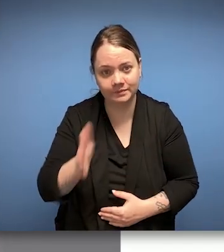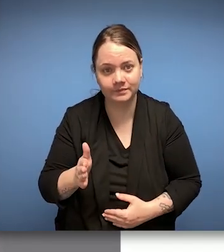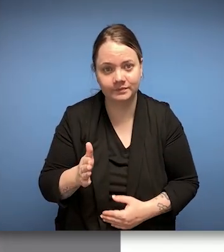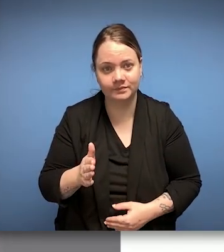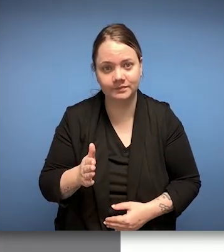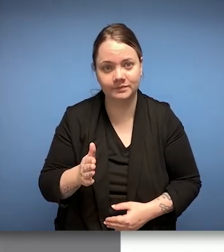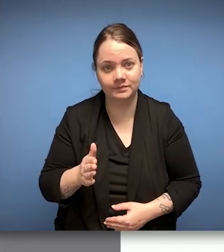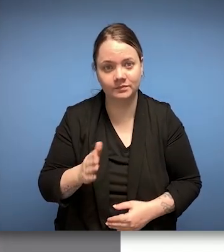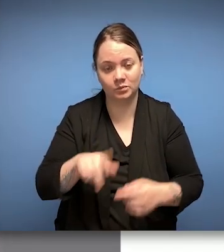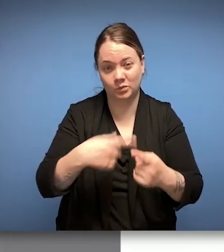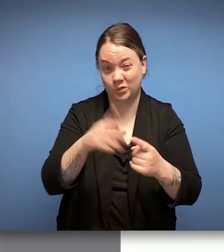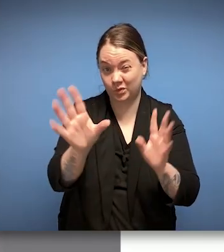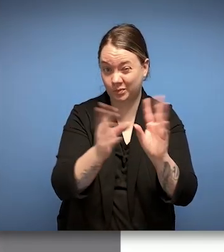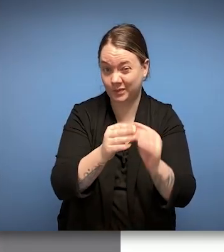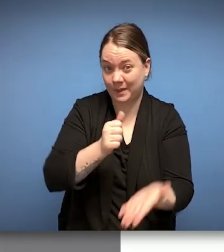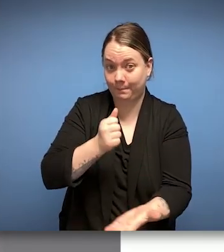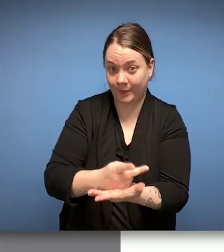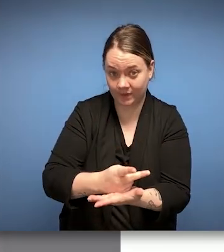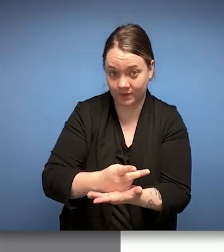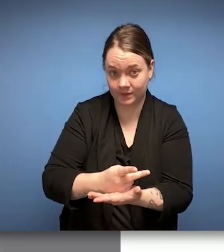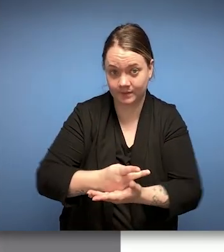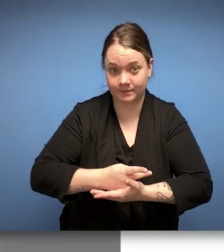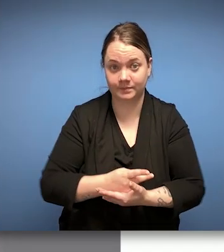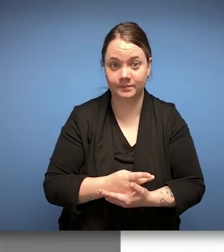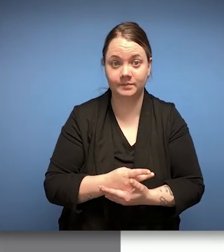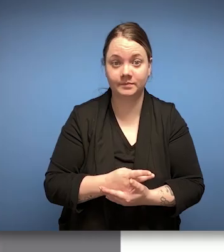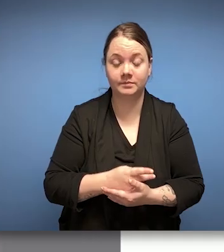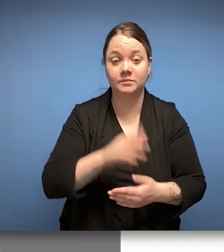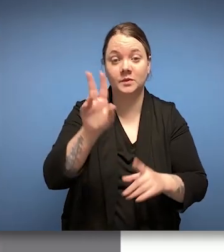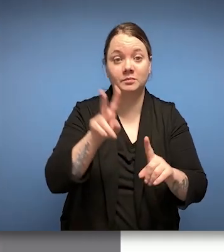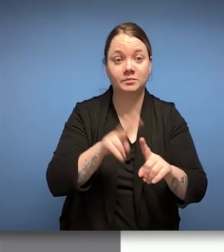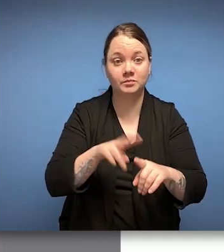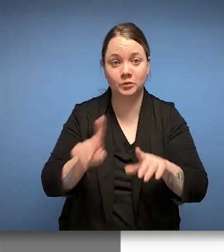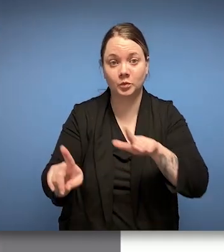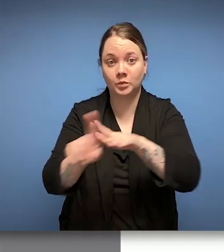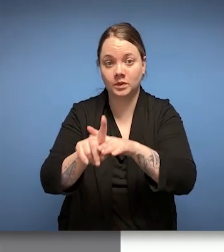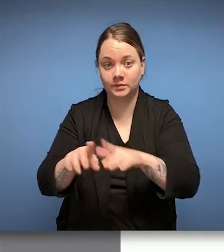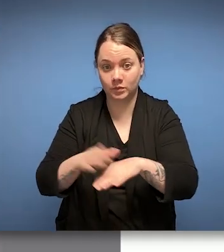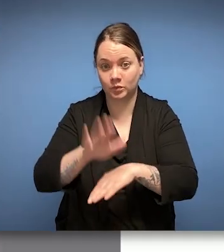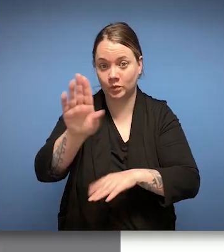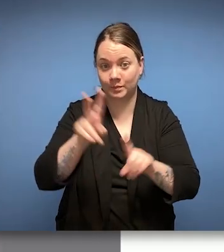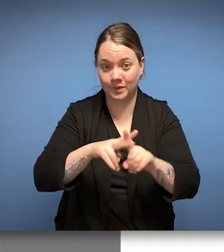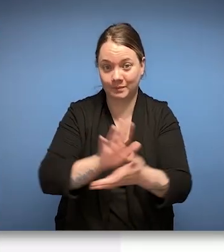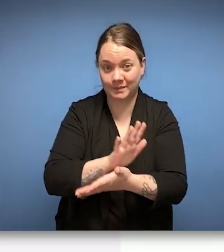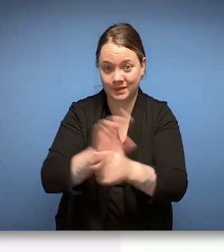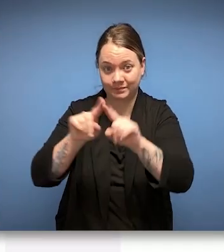email when your meeting has been approved. Your appointment will now appear on your appointments